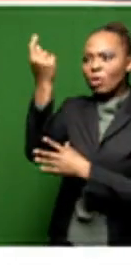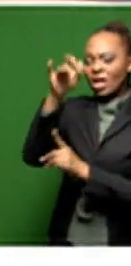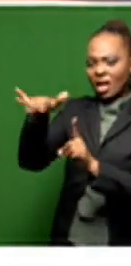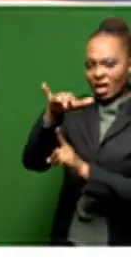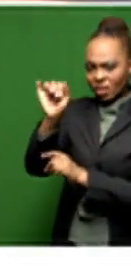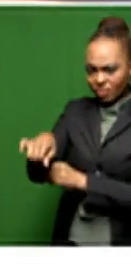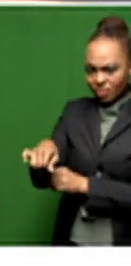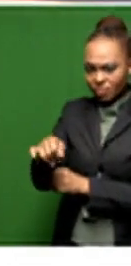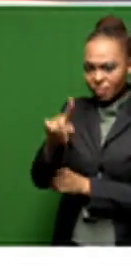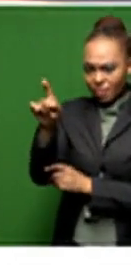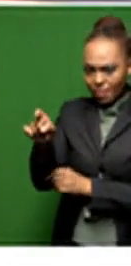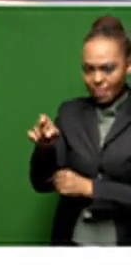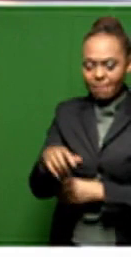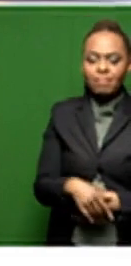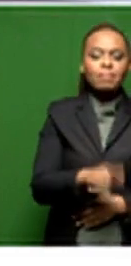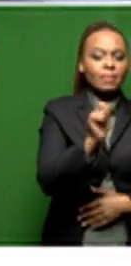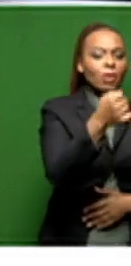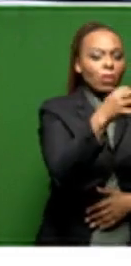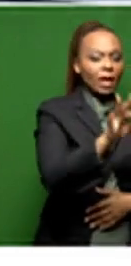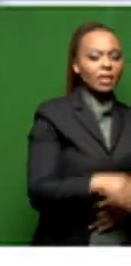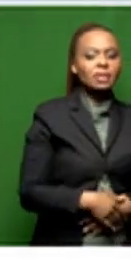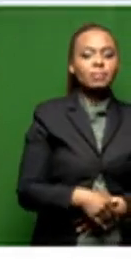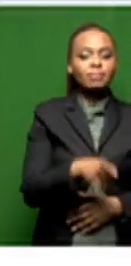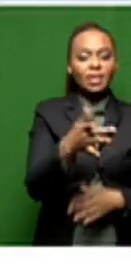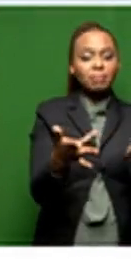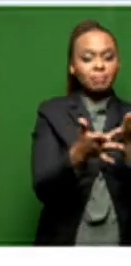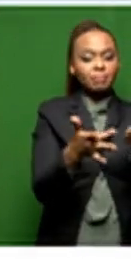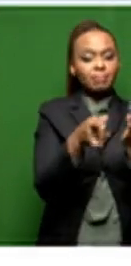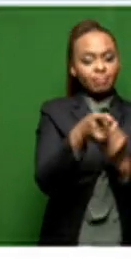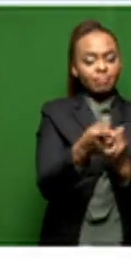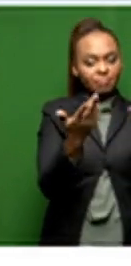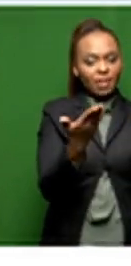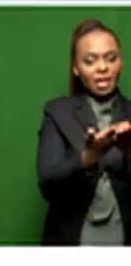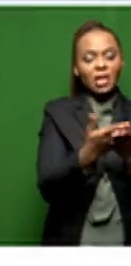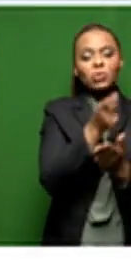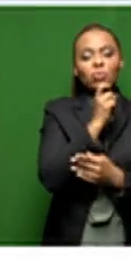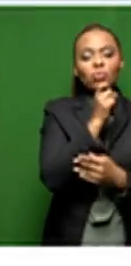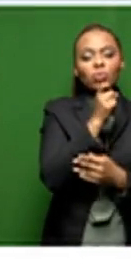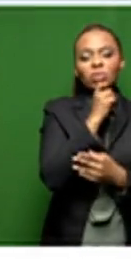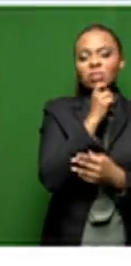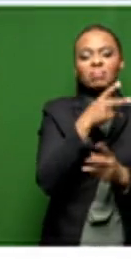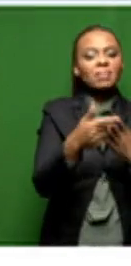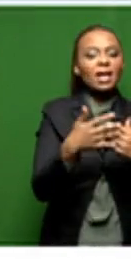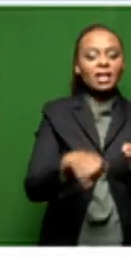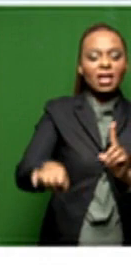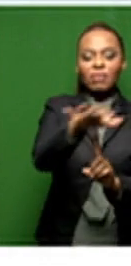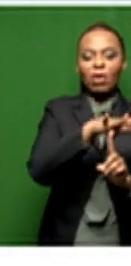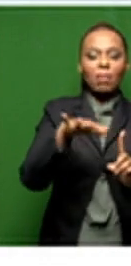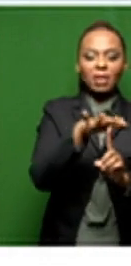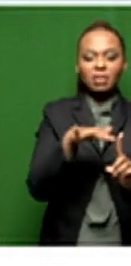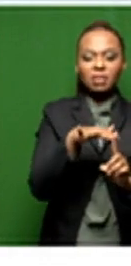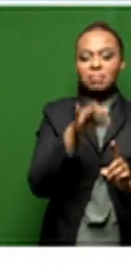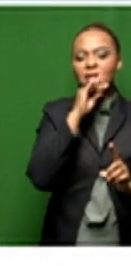Correct. This solution can also work in offline environment. You don't need to have connectivity necessarily. I